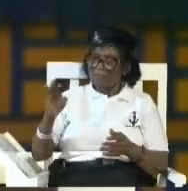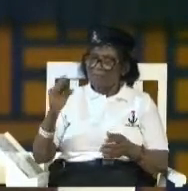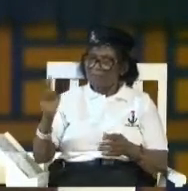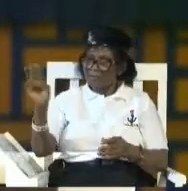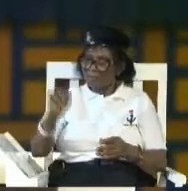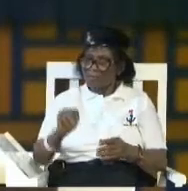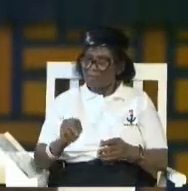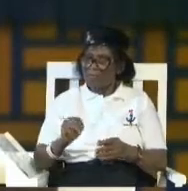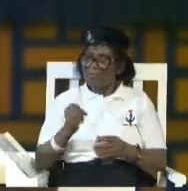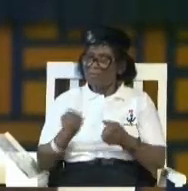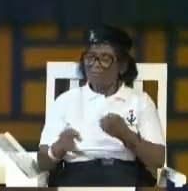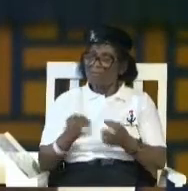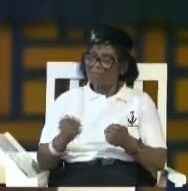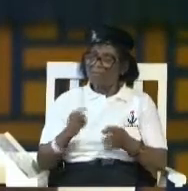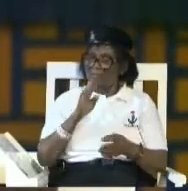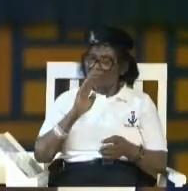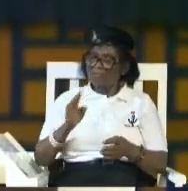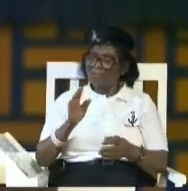my office again.